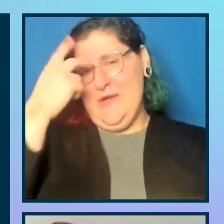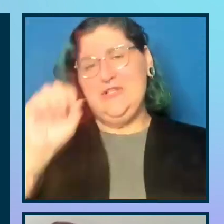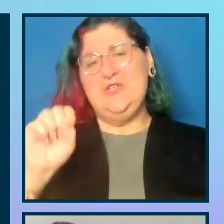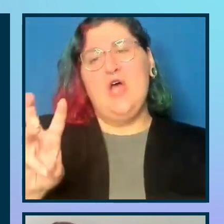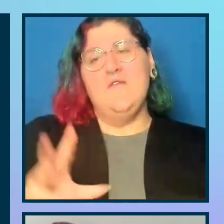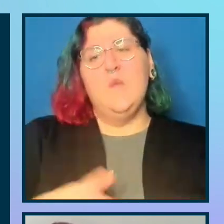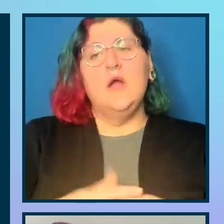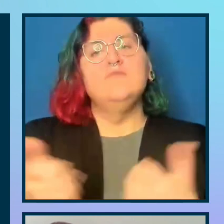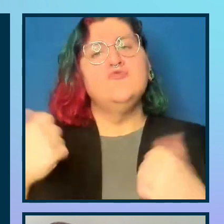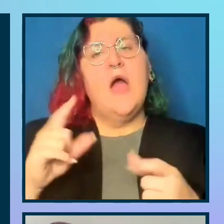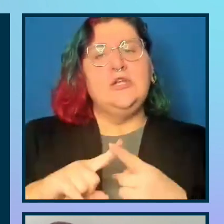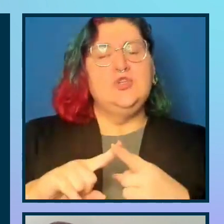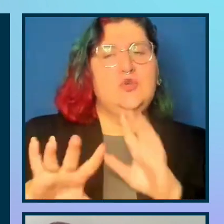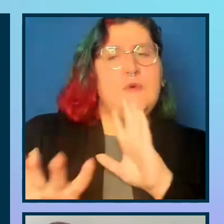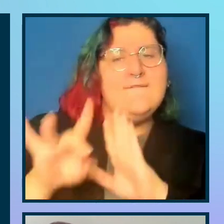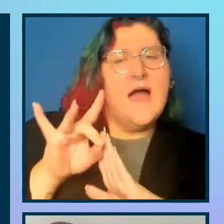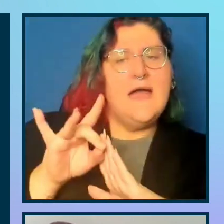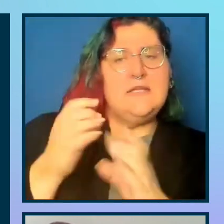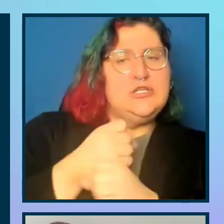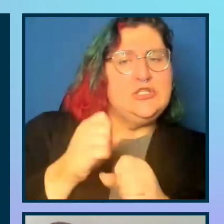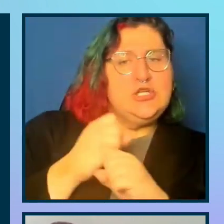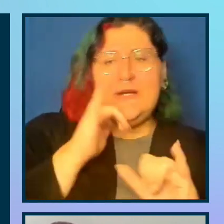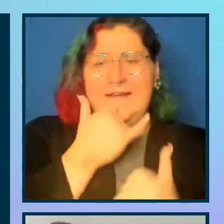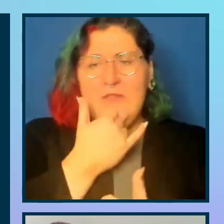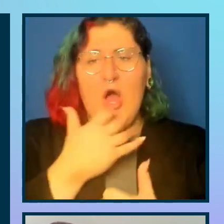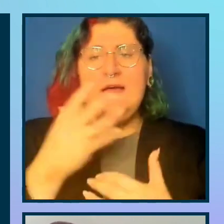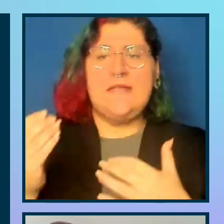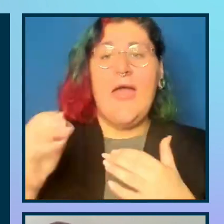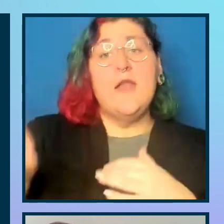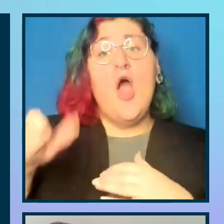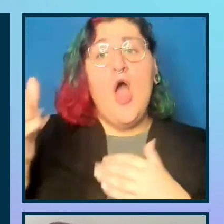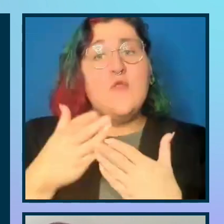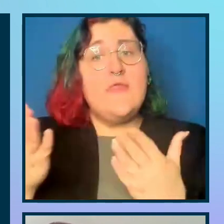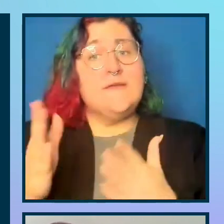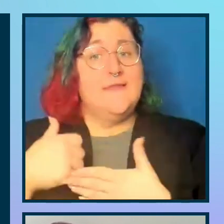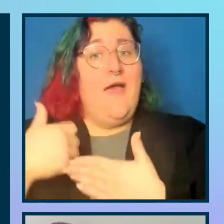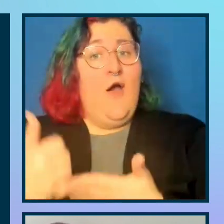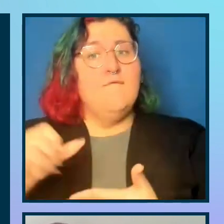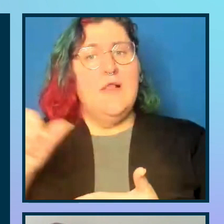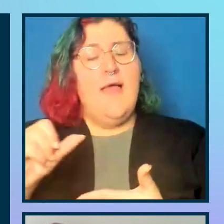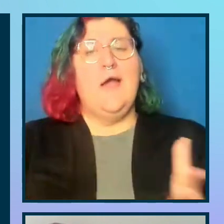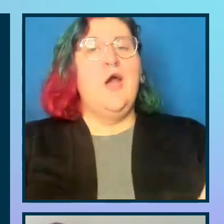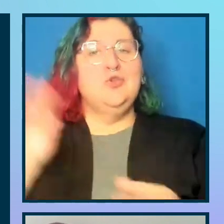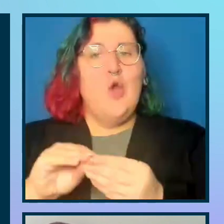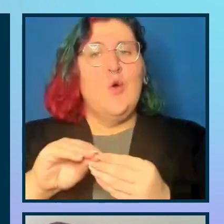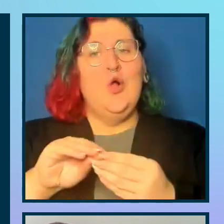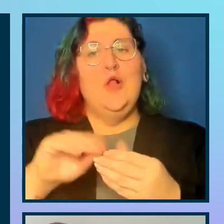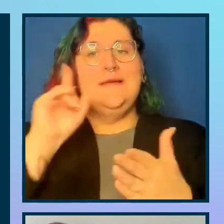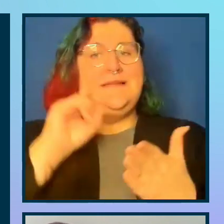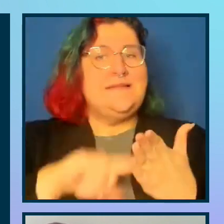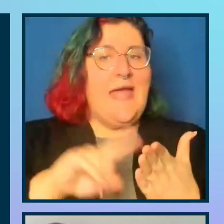security flaws, as well as a number of useful metrics, including total scans, completed scans, and failed scans. Moving on